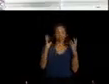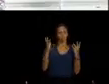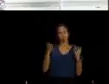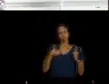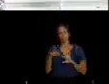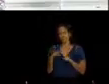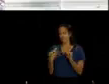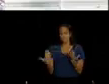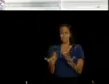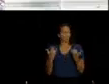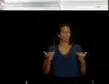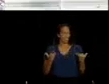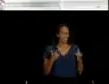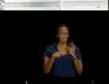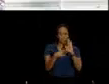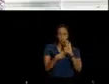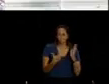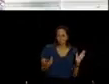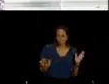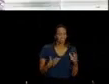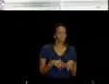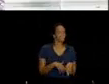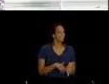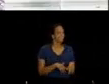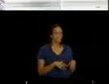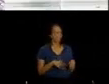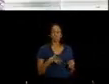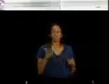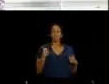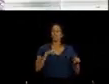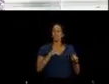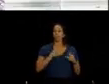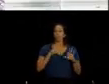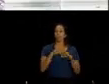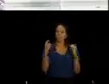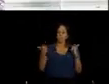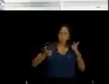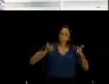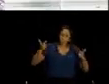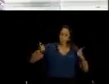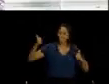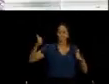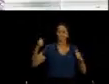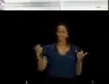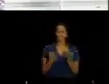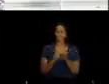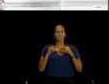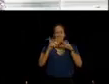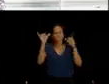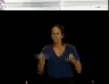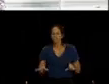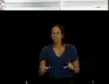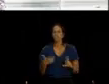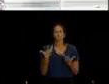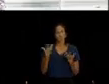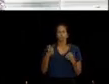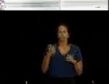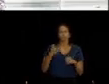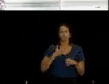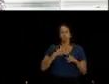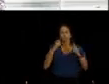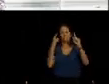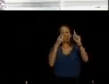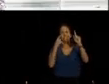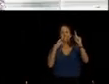today, and they're my biggest support system. And I wanted to make sure that Sam had that support